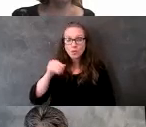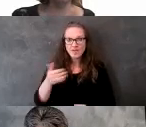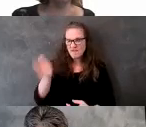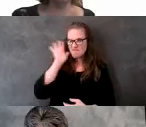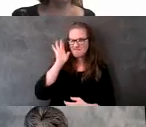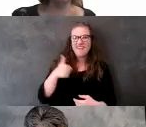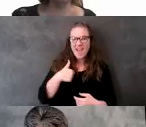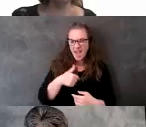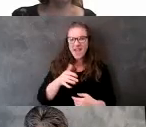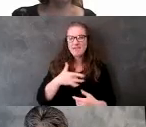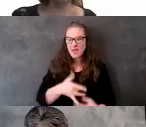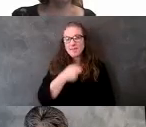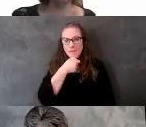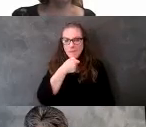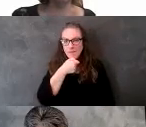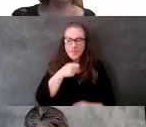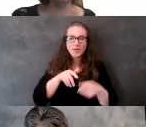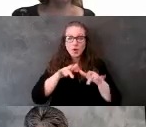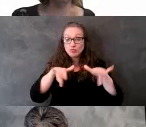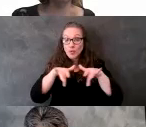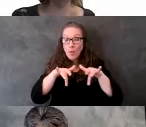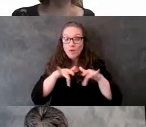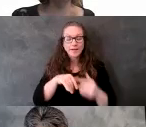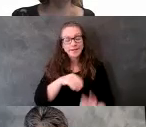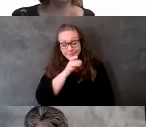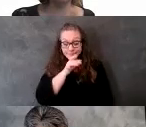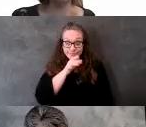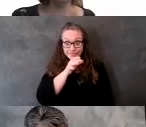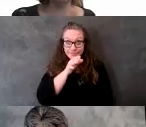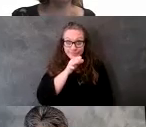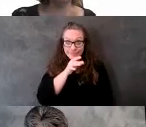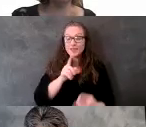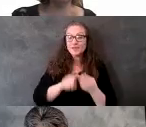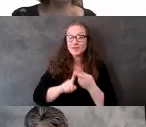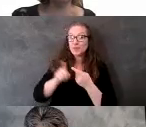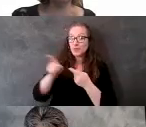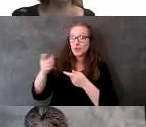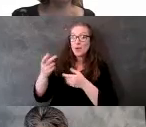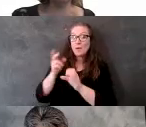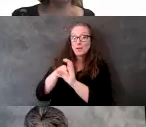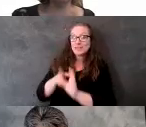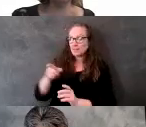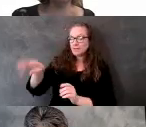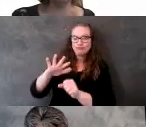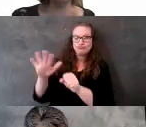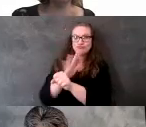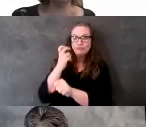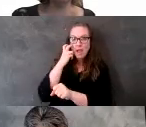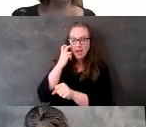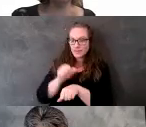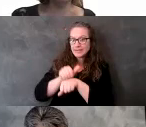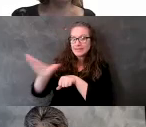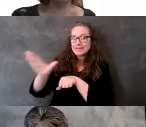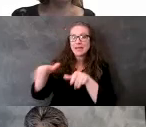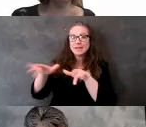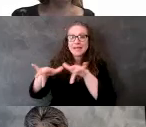a tape recorder and send off cassette tapes to my constituents who are totally blind. Nowadays, there